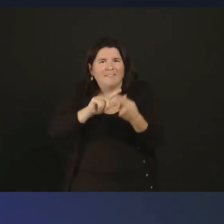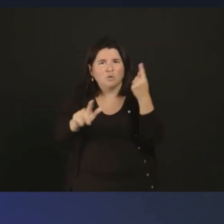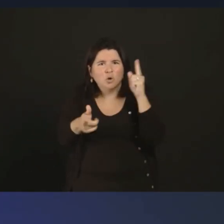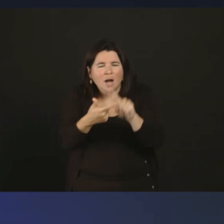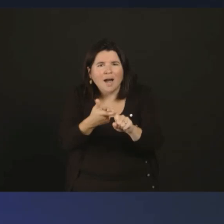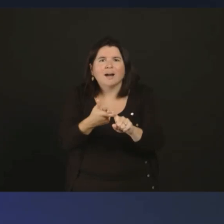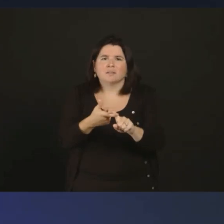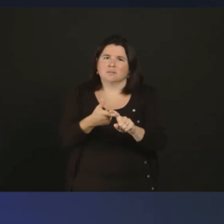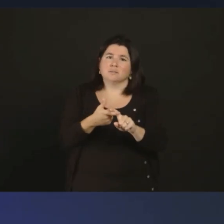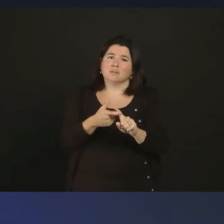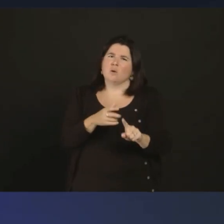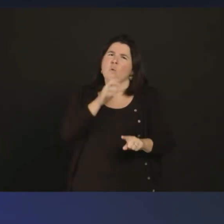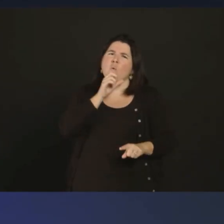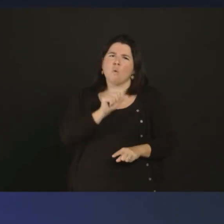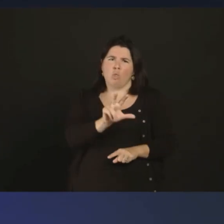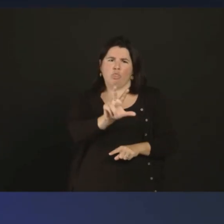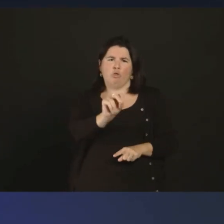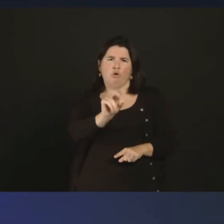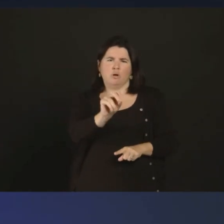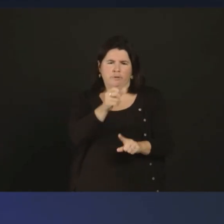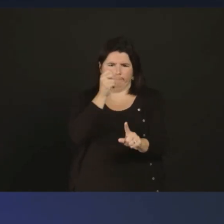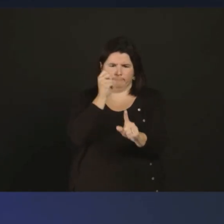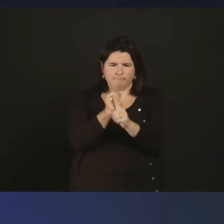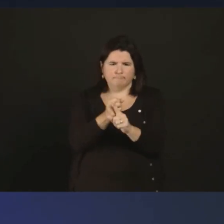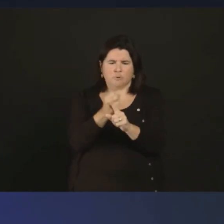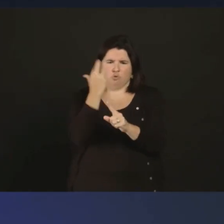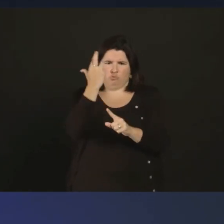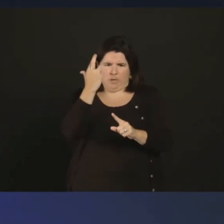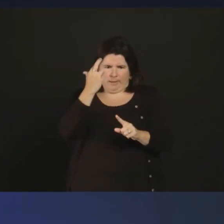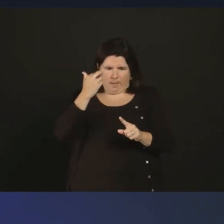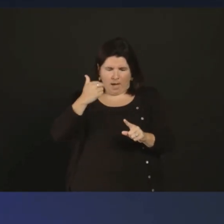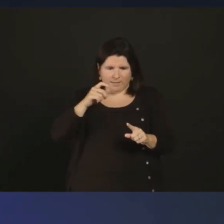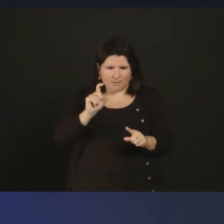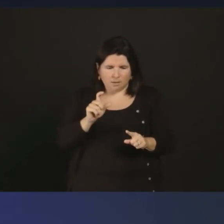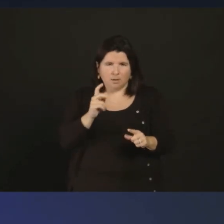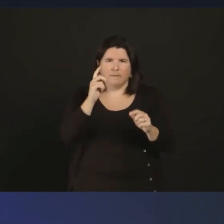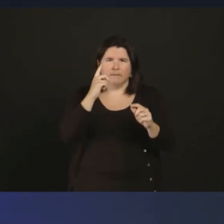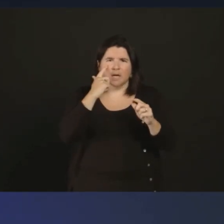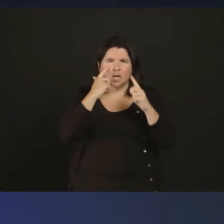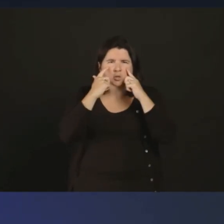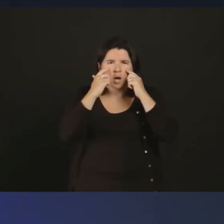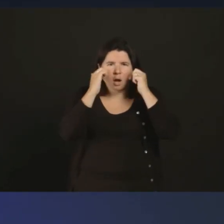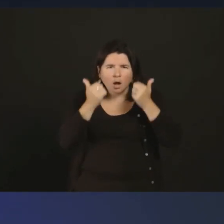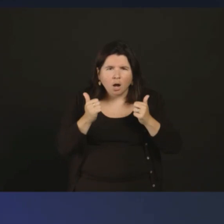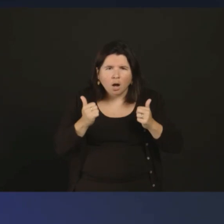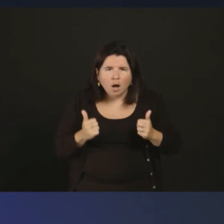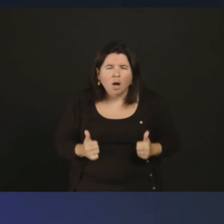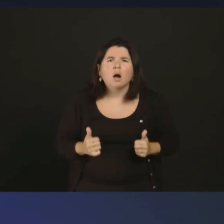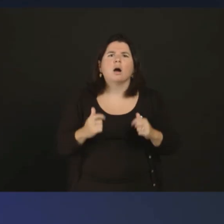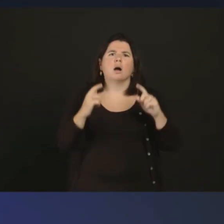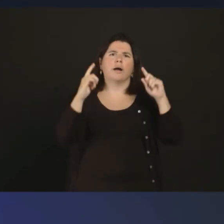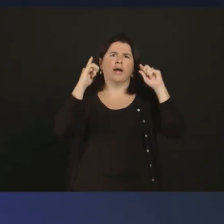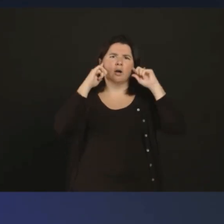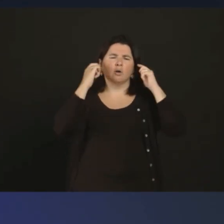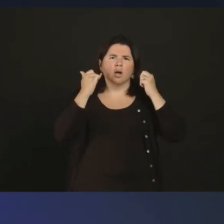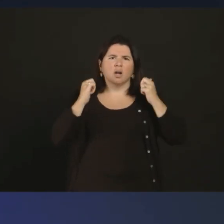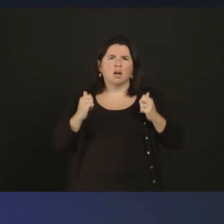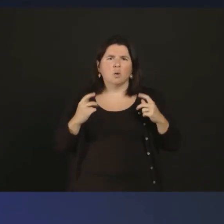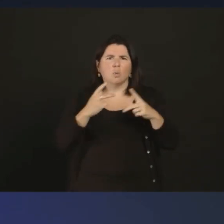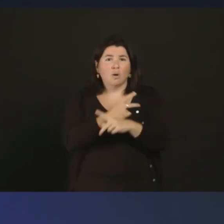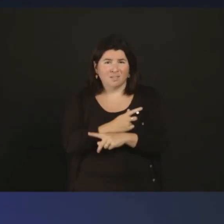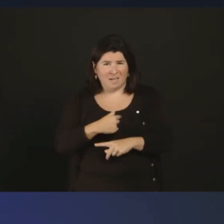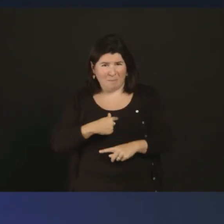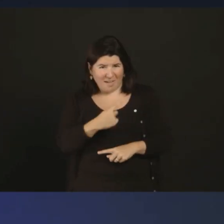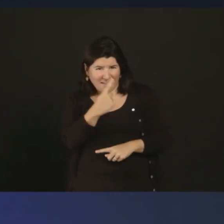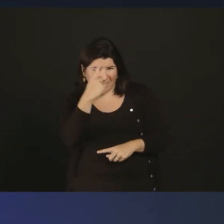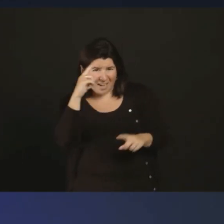getting old and my vision was going, I took the steps to get glasses. Still, I never thought my hearing was so bad that I